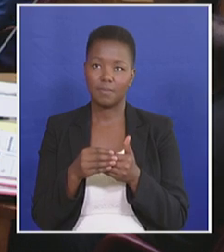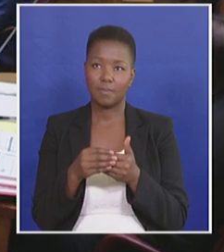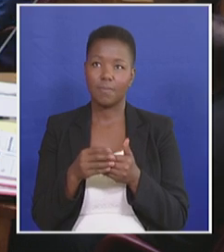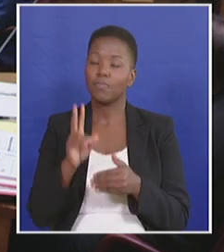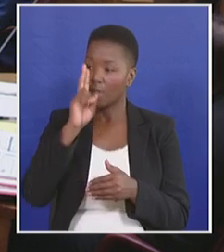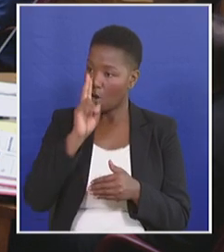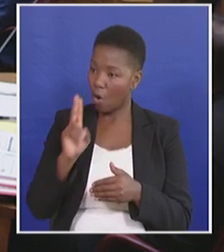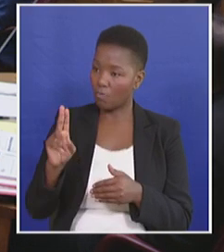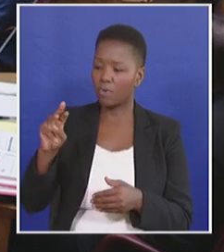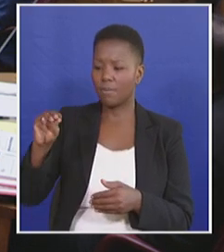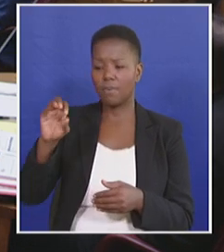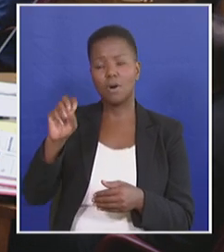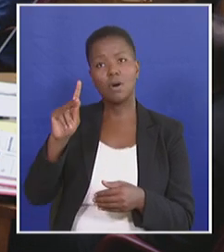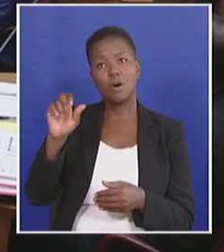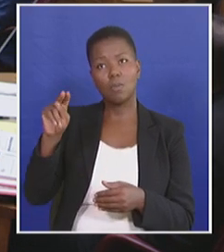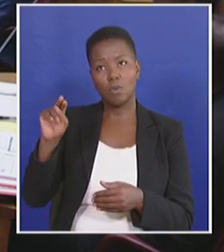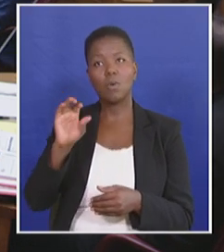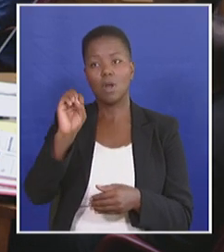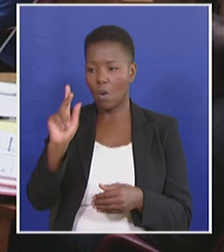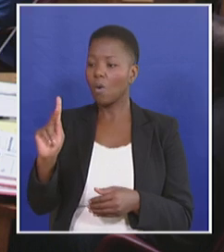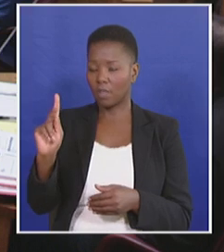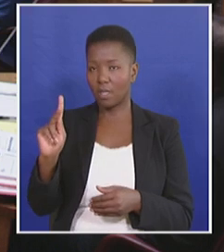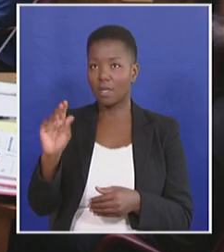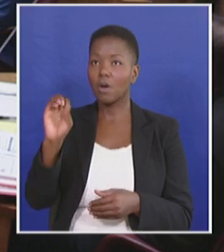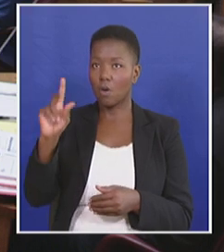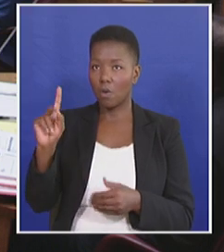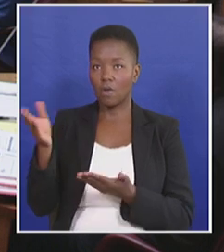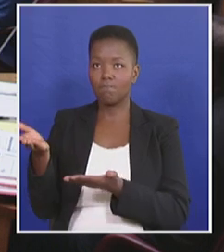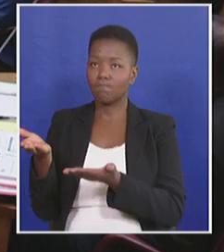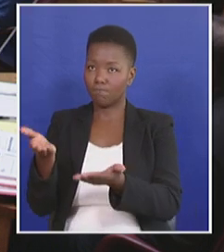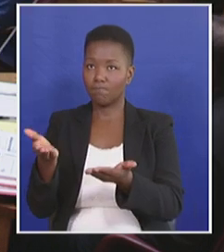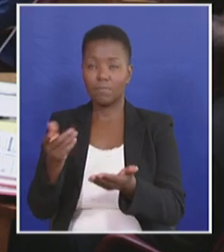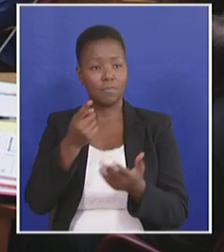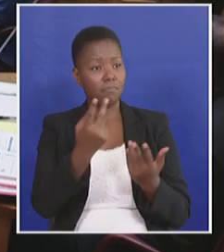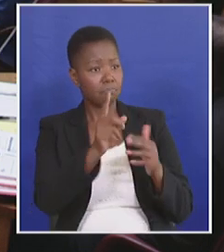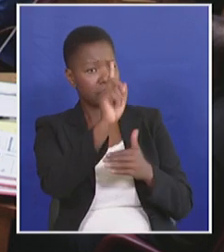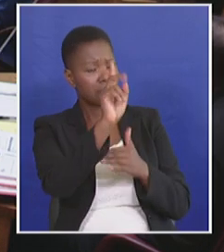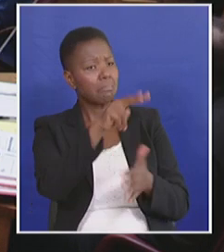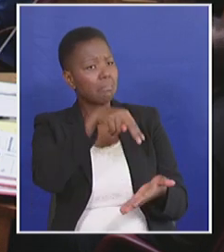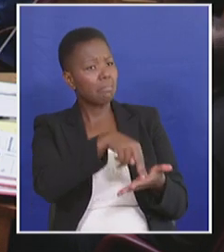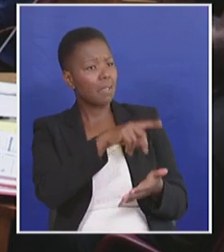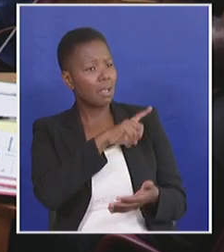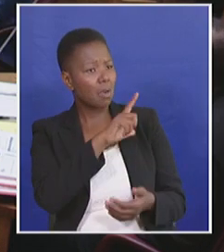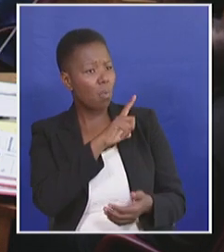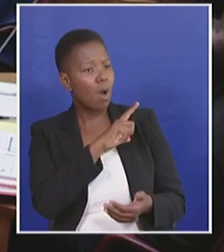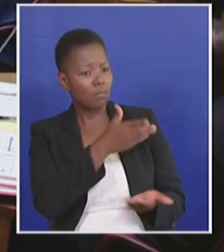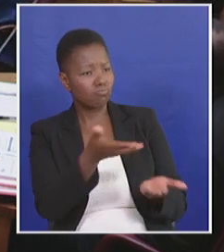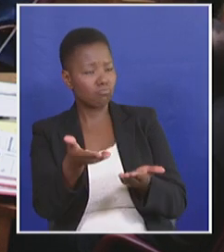Honorable Mukwena, okay. He is having a new point of order. Let's hear the new point of